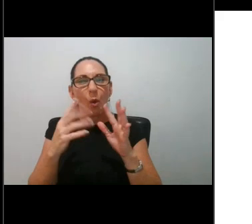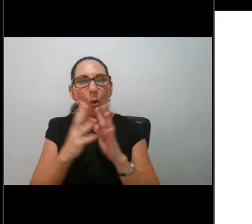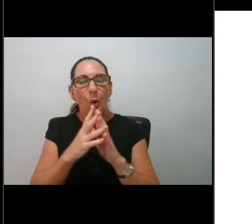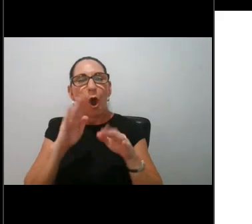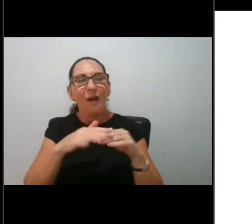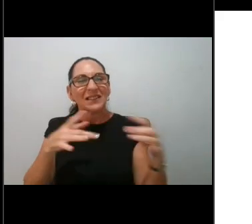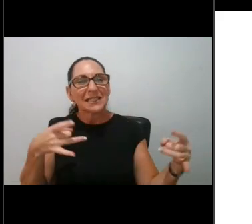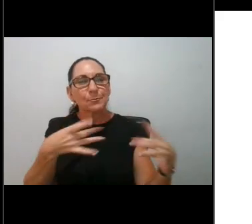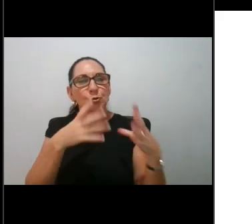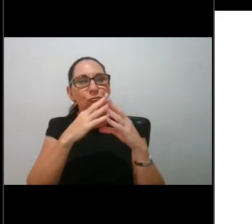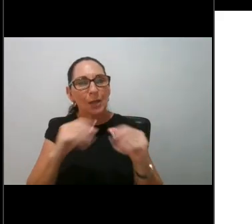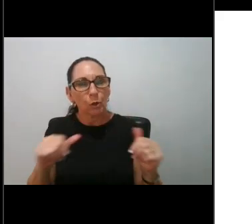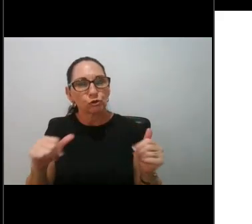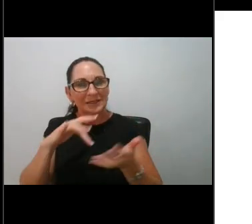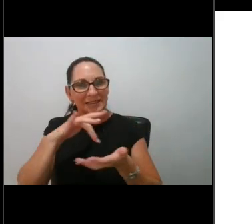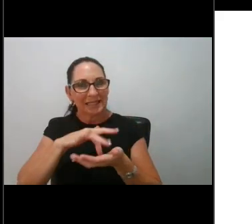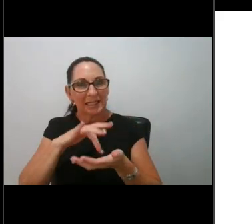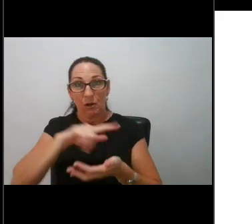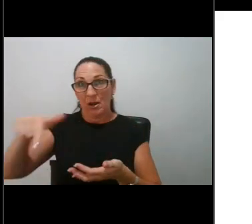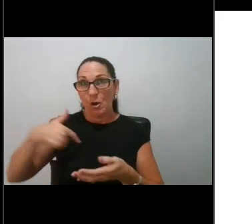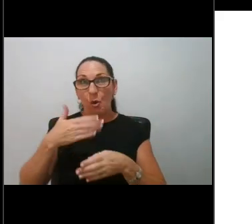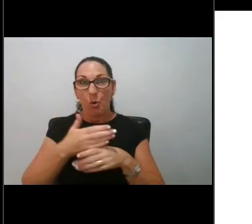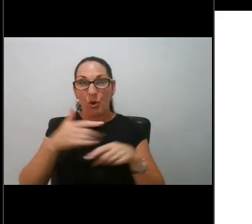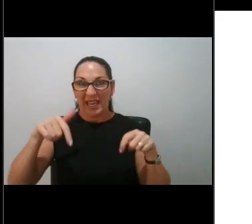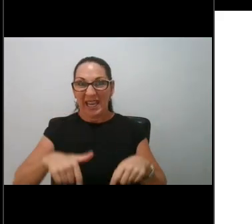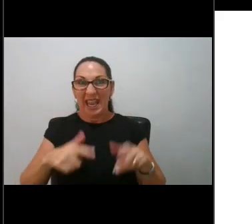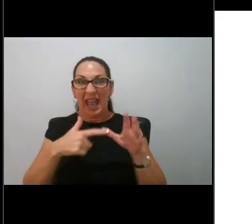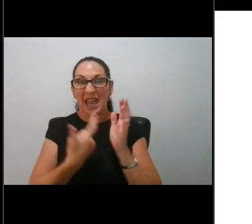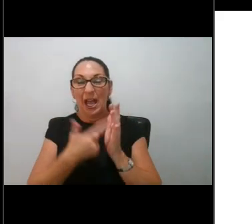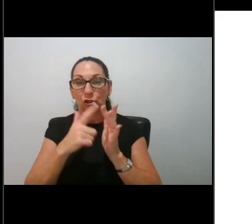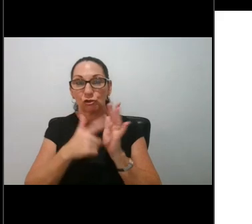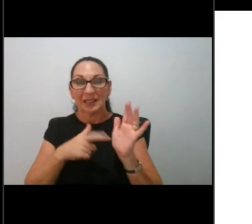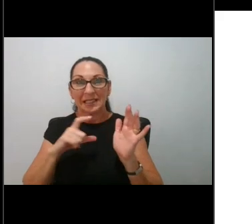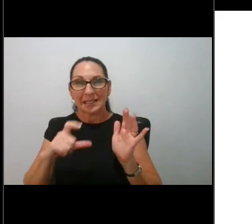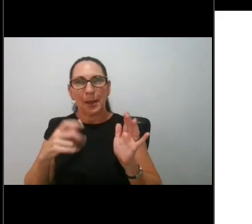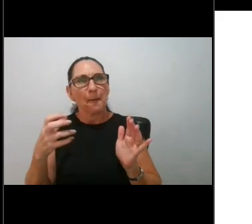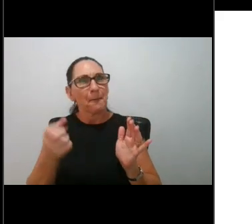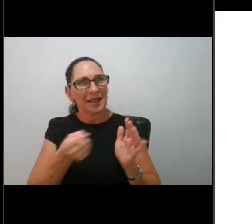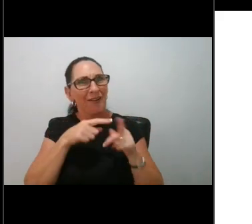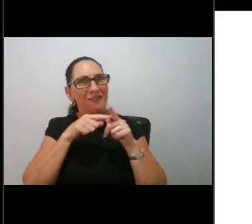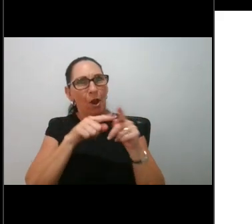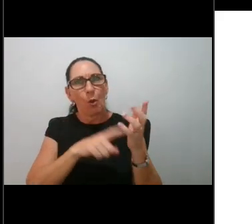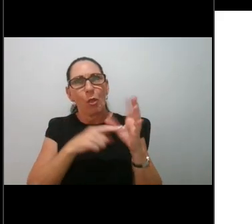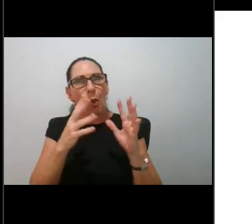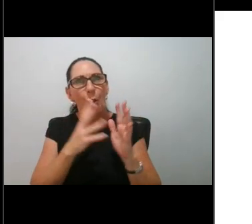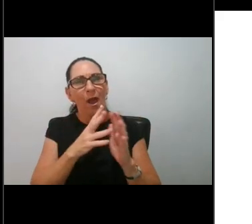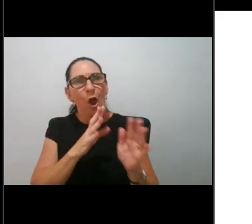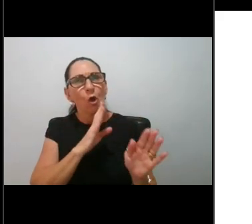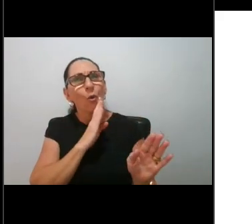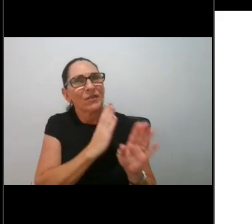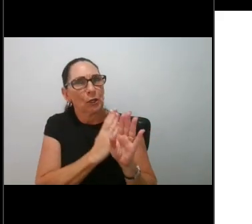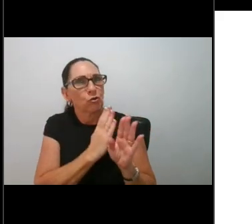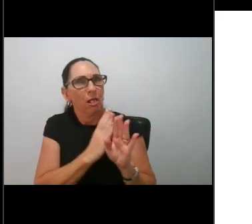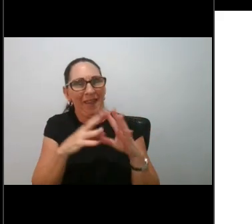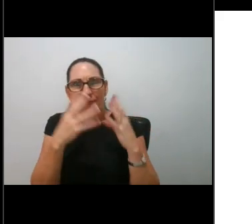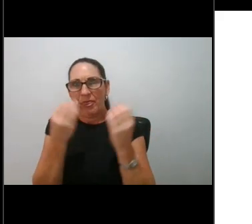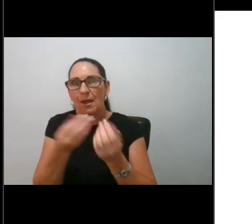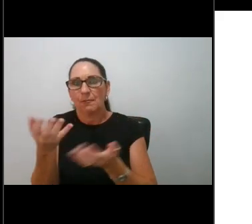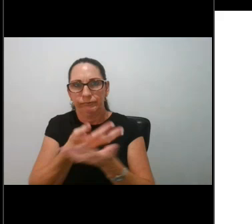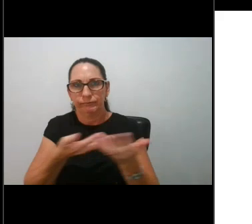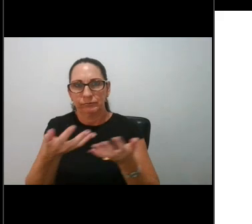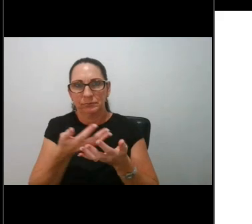work for adult restorative justice conferencing are legally required to maintain confidentiality. It's also a privileged process, so